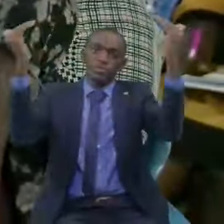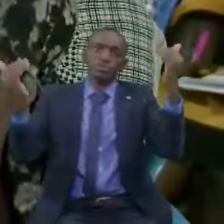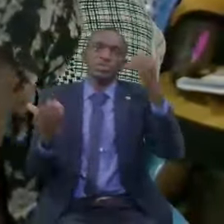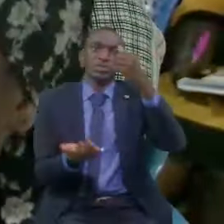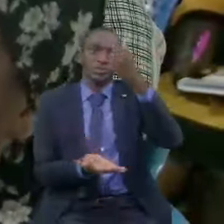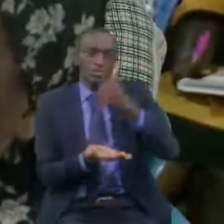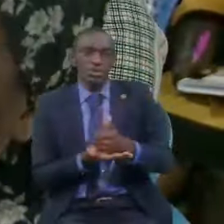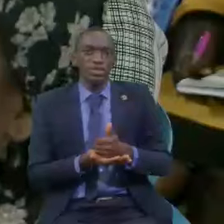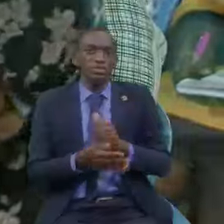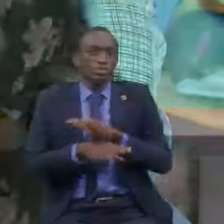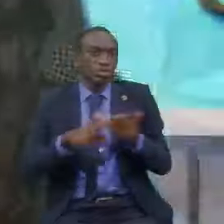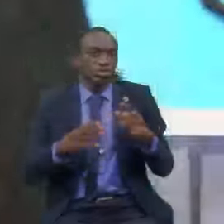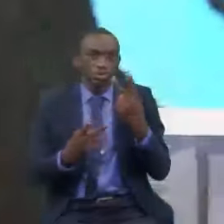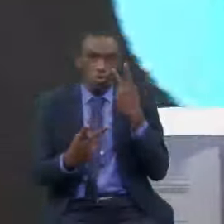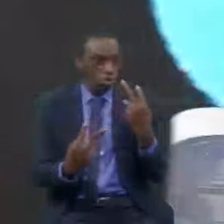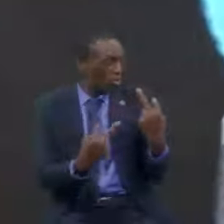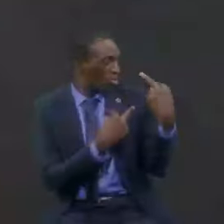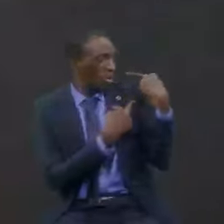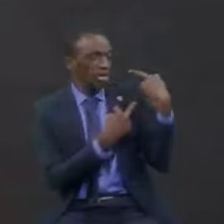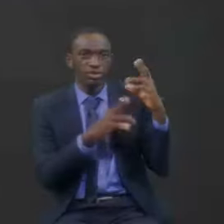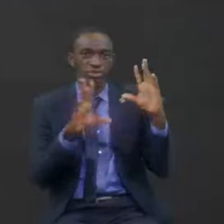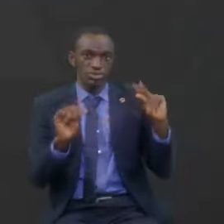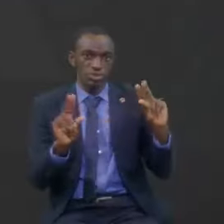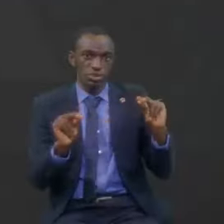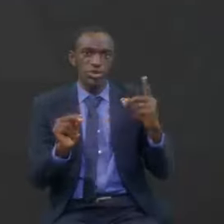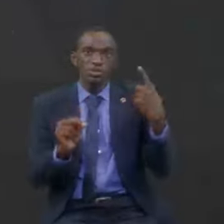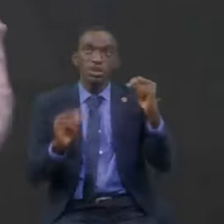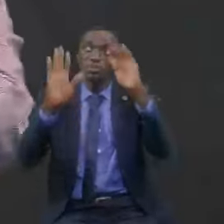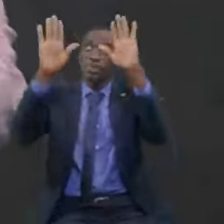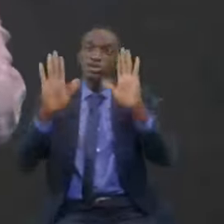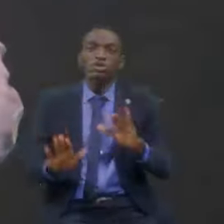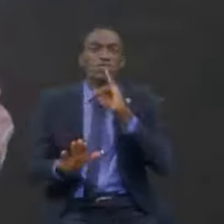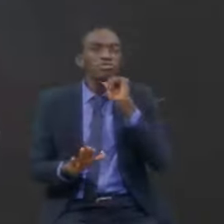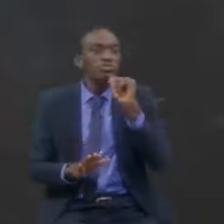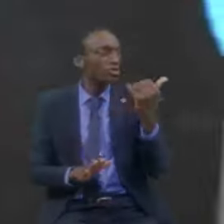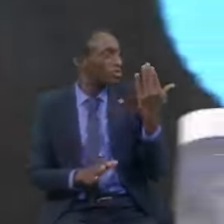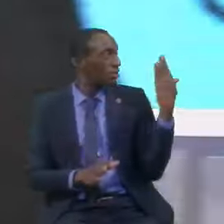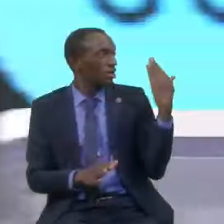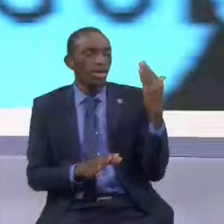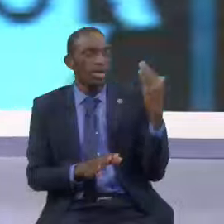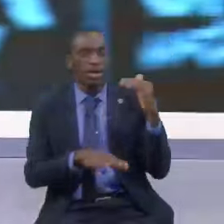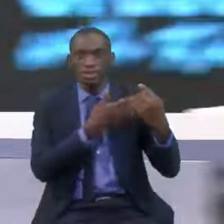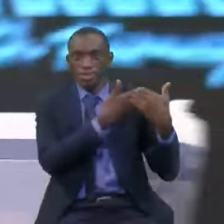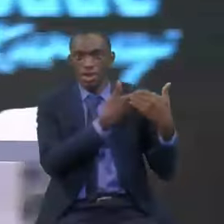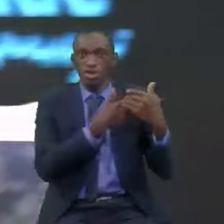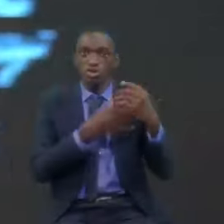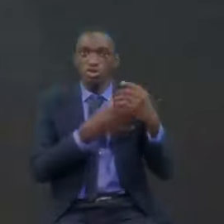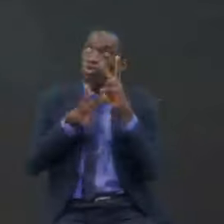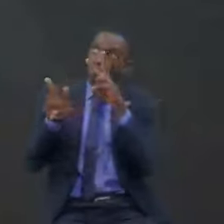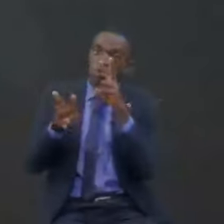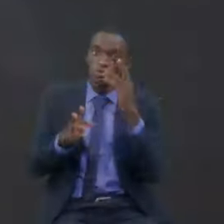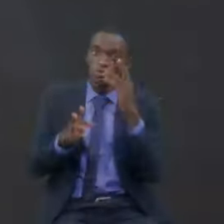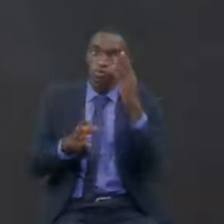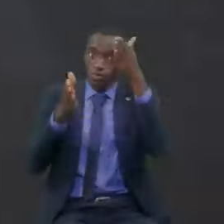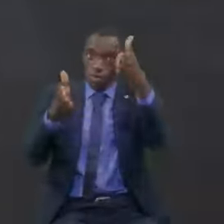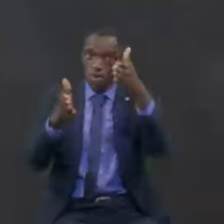back. The miracle is not at the back. Look forward. Your miracle